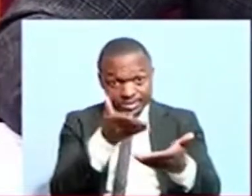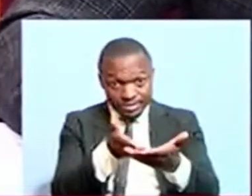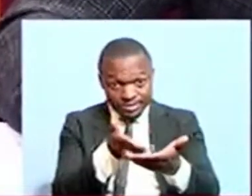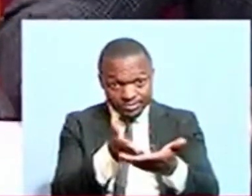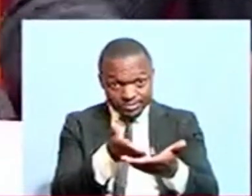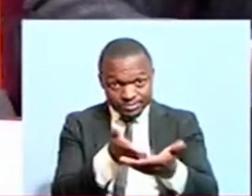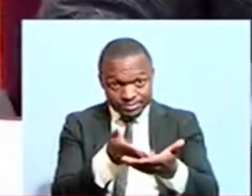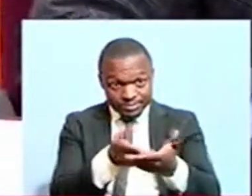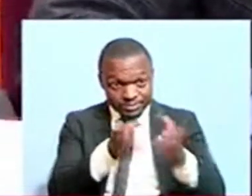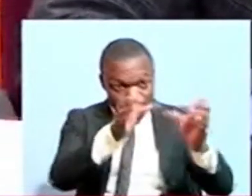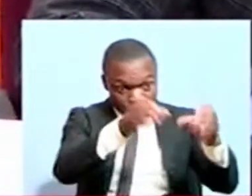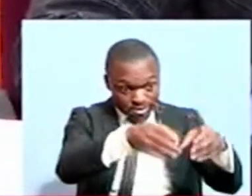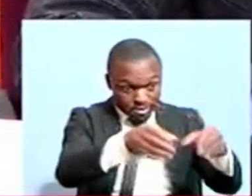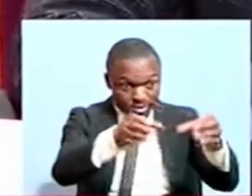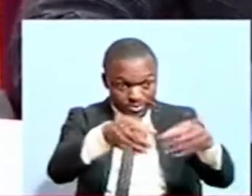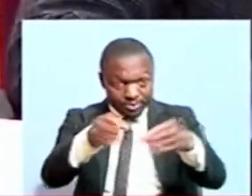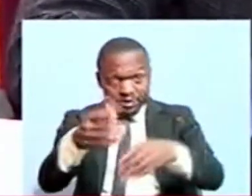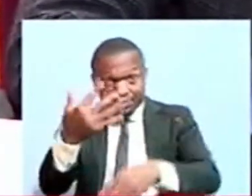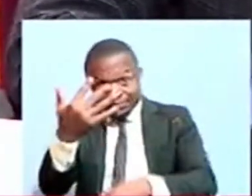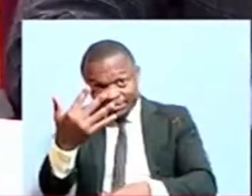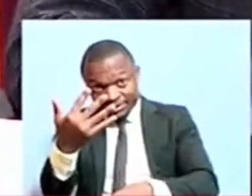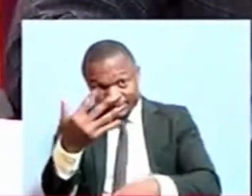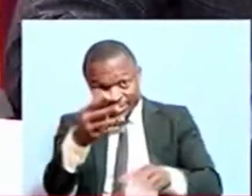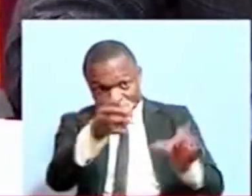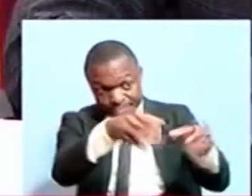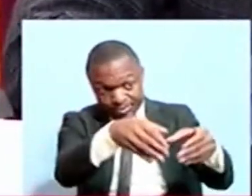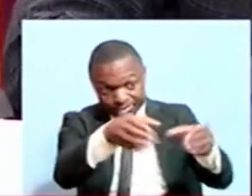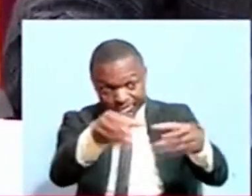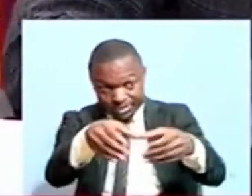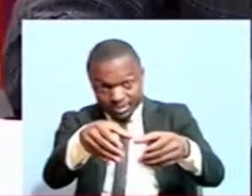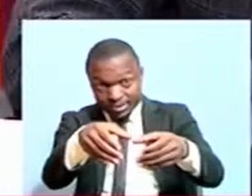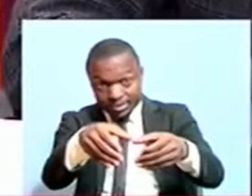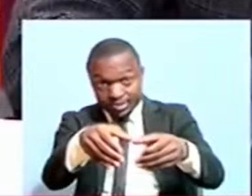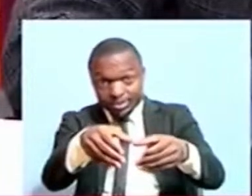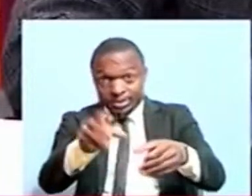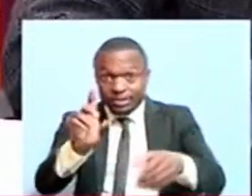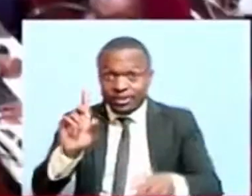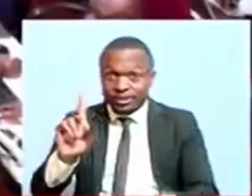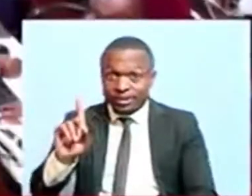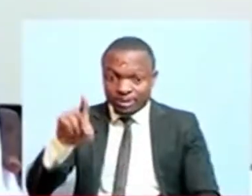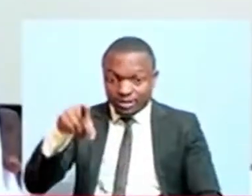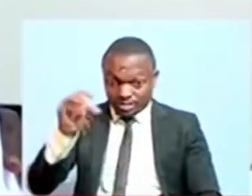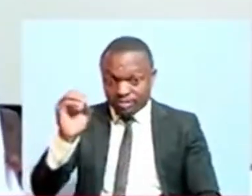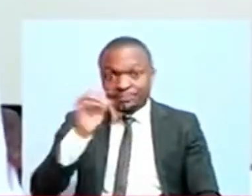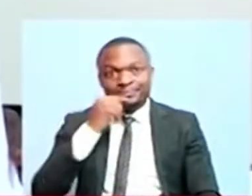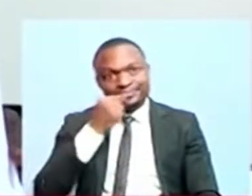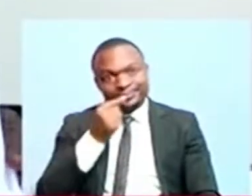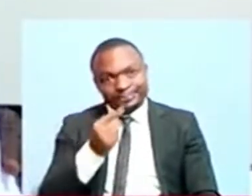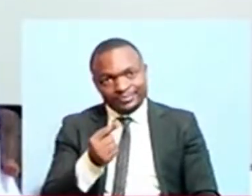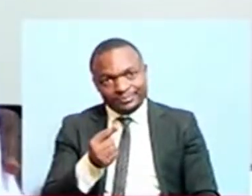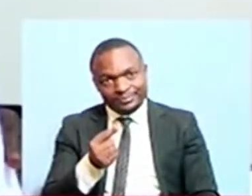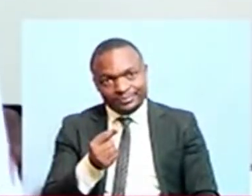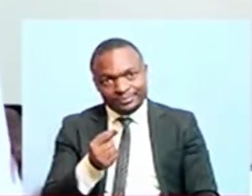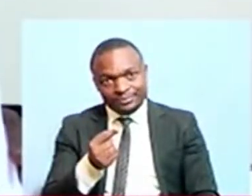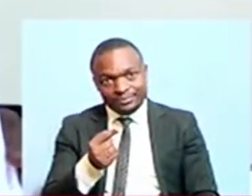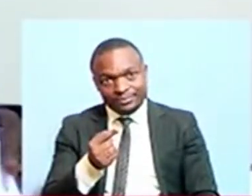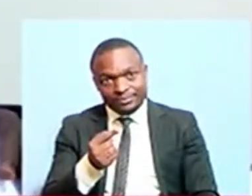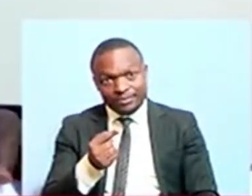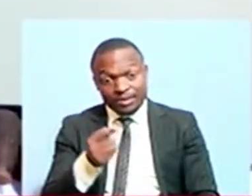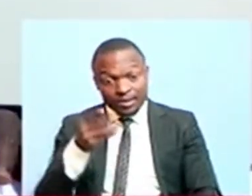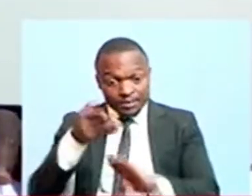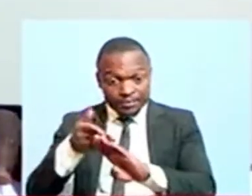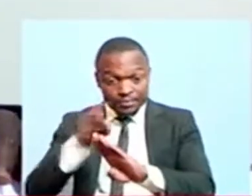these clubs, 5 clubs, the DPO said that the area on before